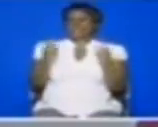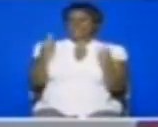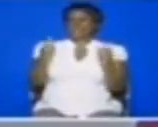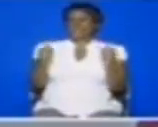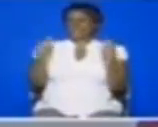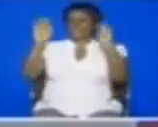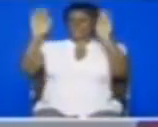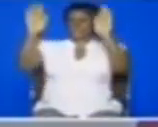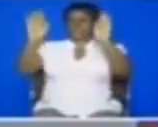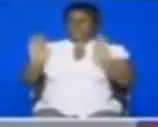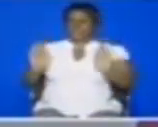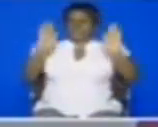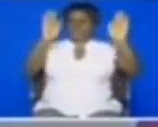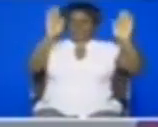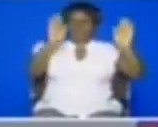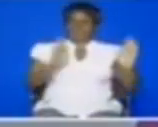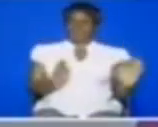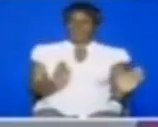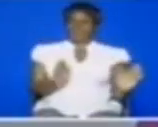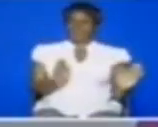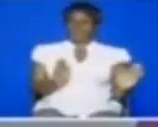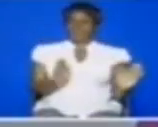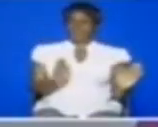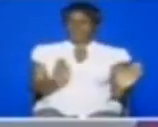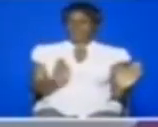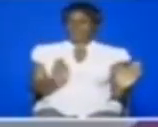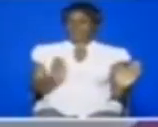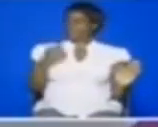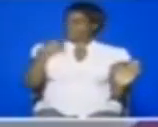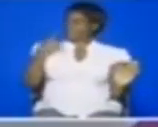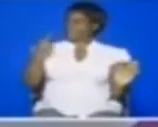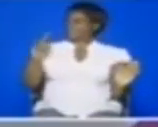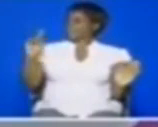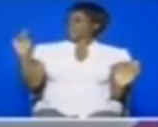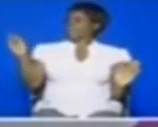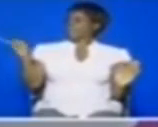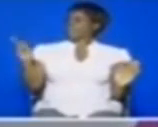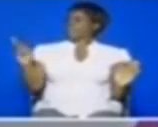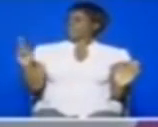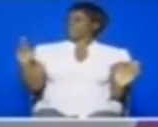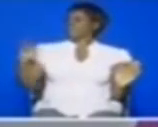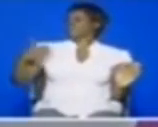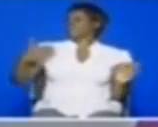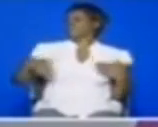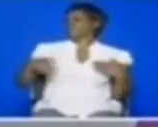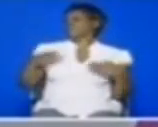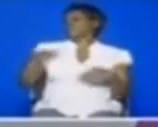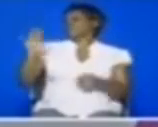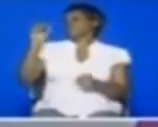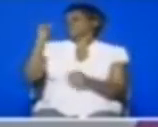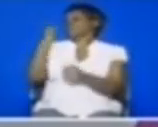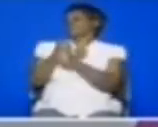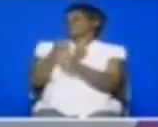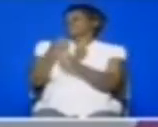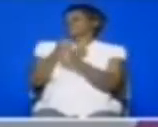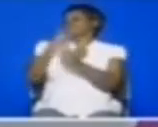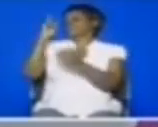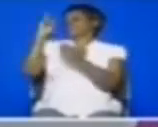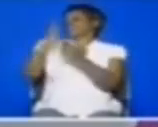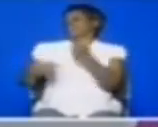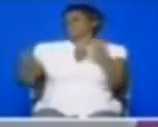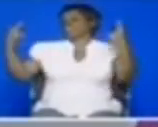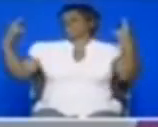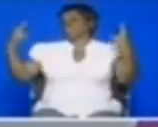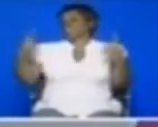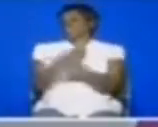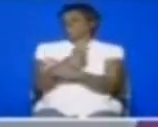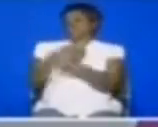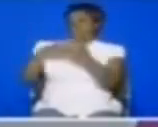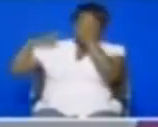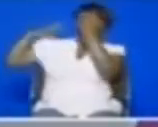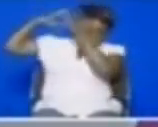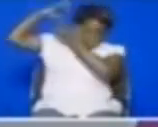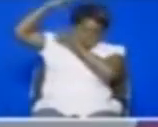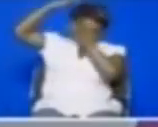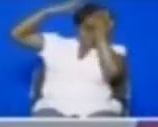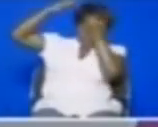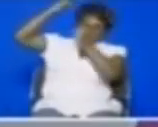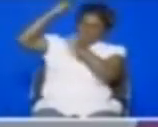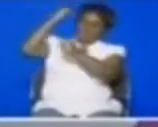your campaigns? What is it that you're selling to Nairobians that you will do differently? What is it that Rachel